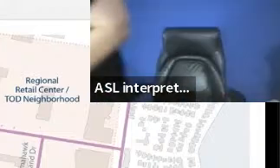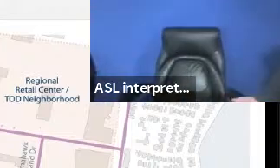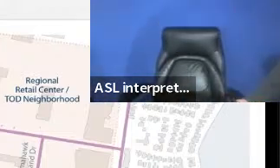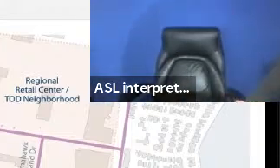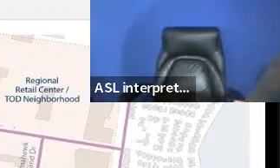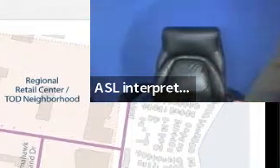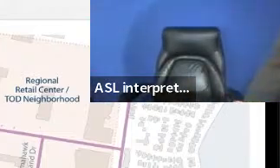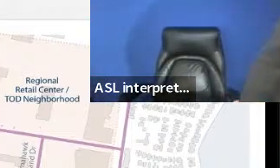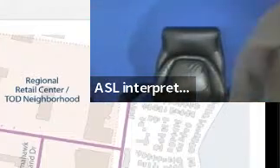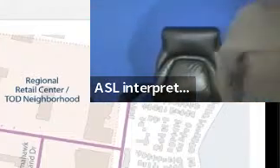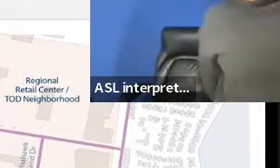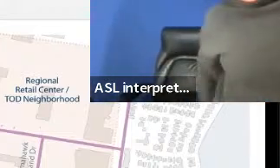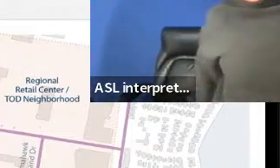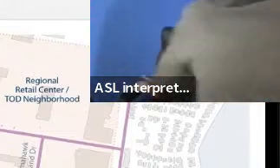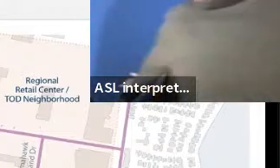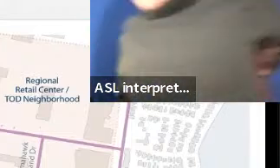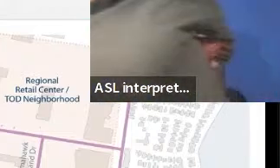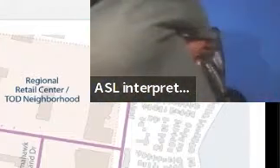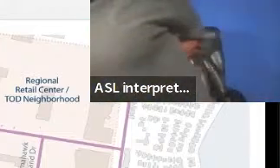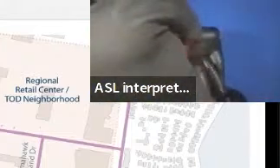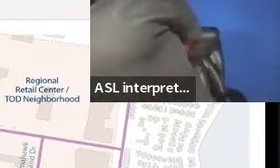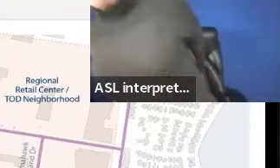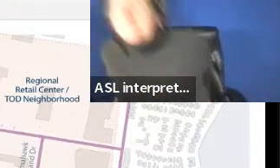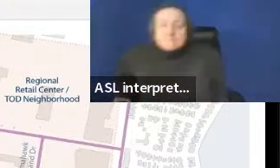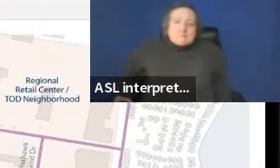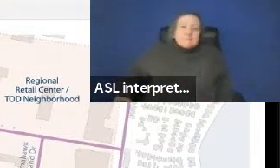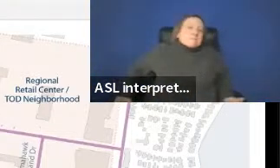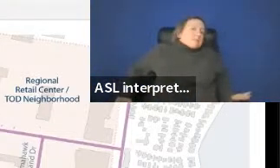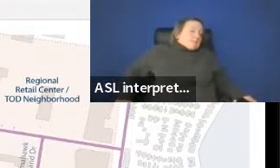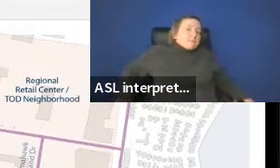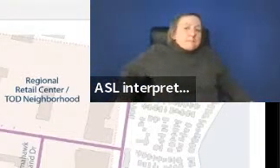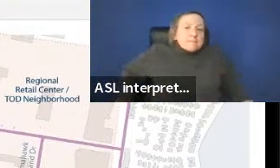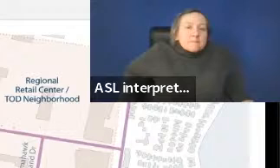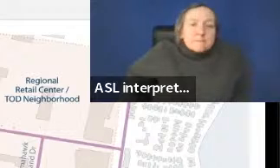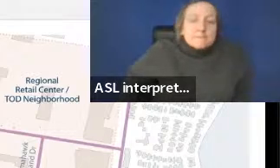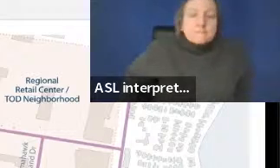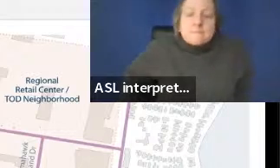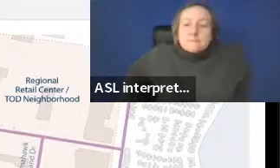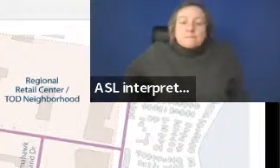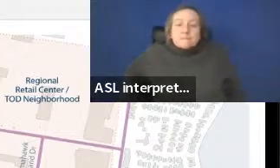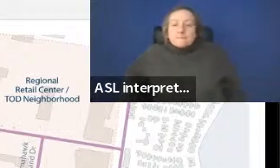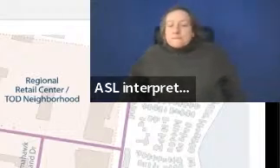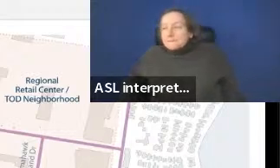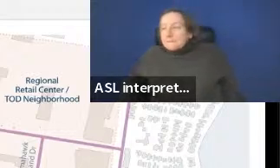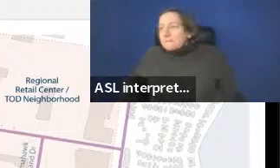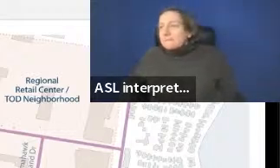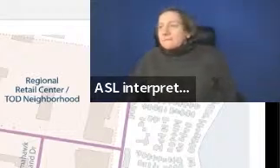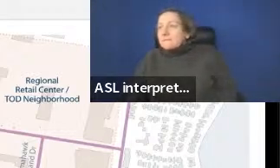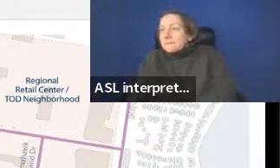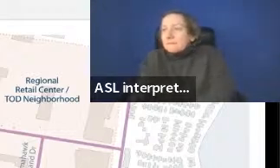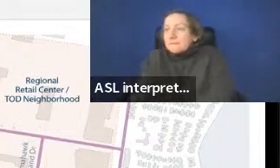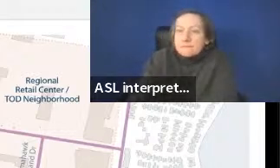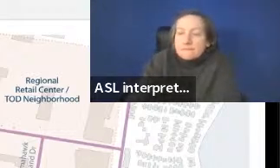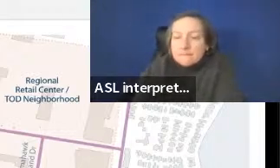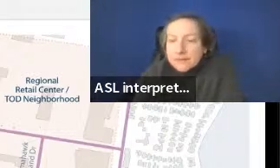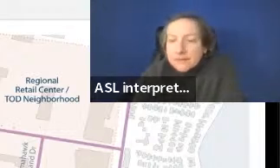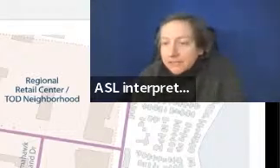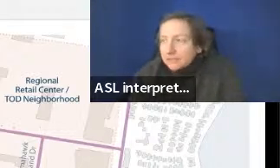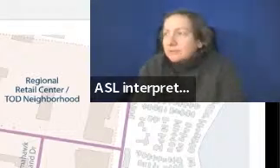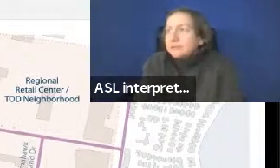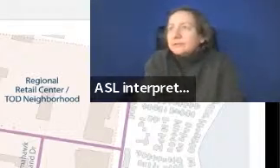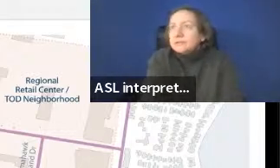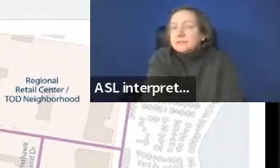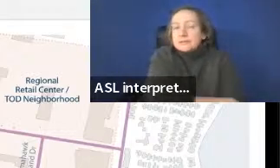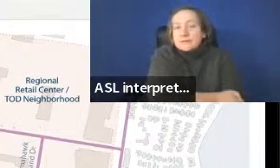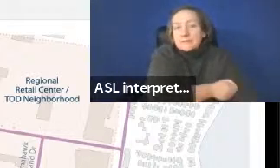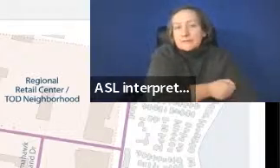So there is some refinement to what happens on Hayden Island Drive, but essentially the general